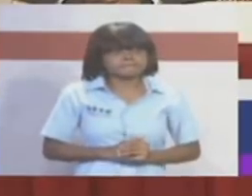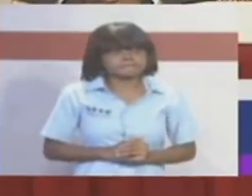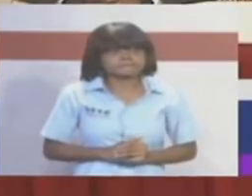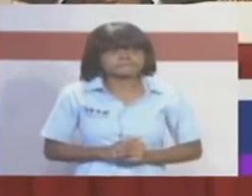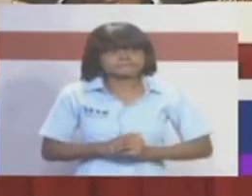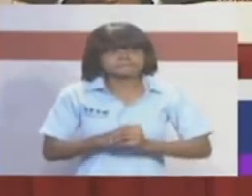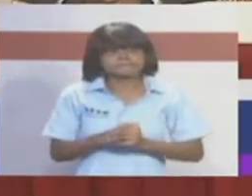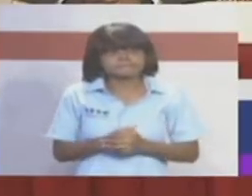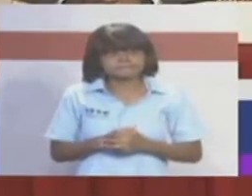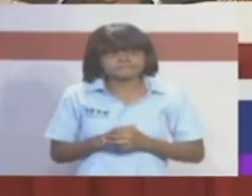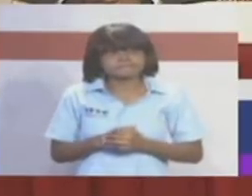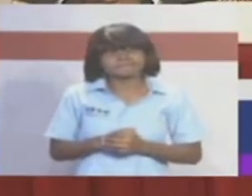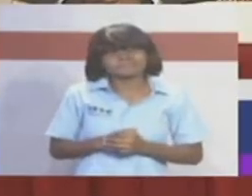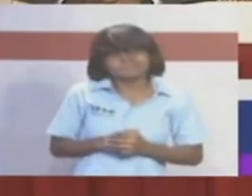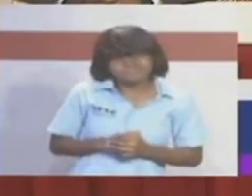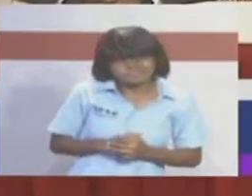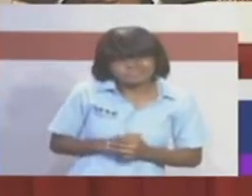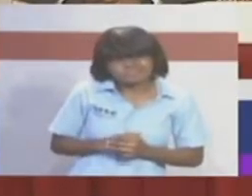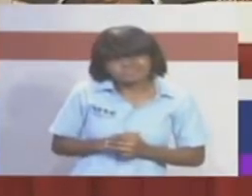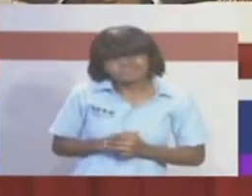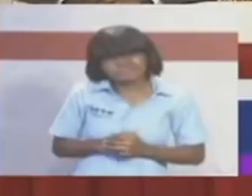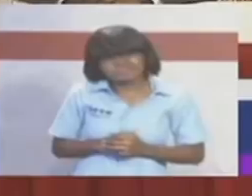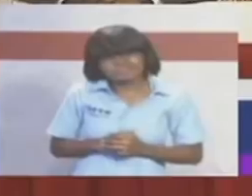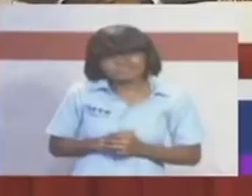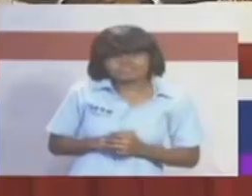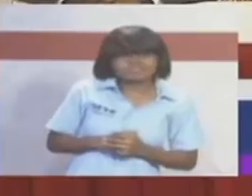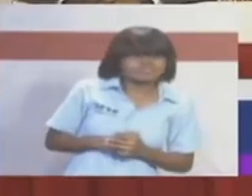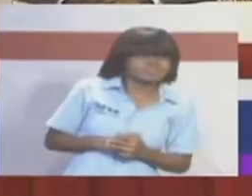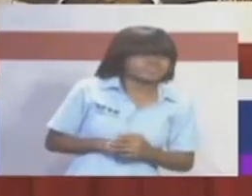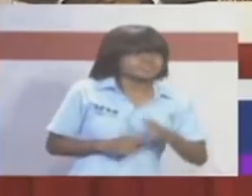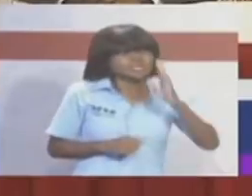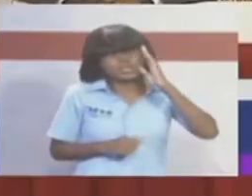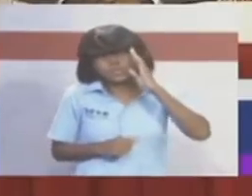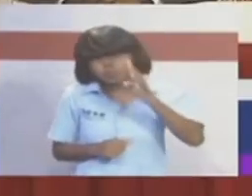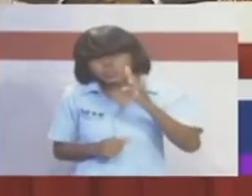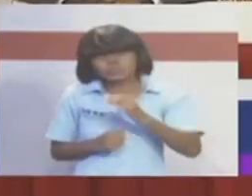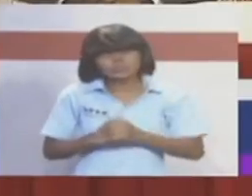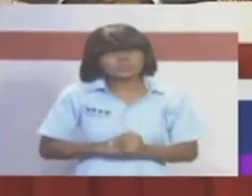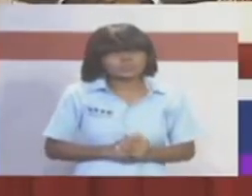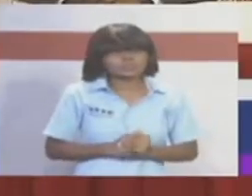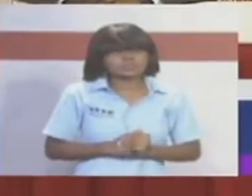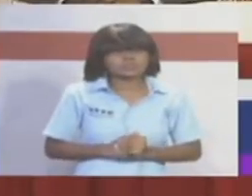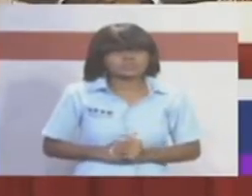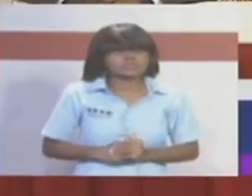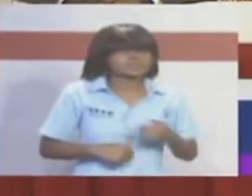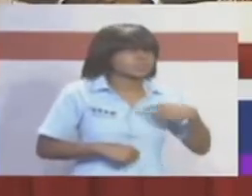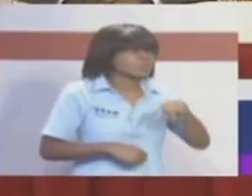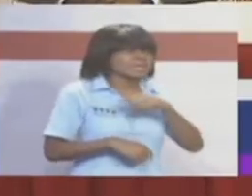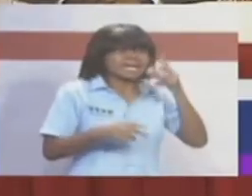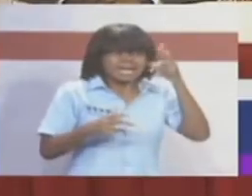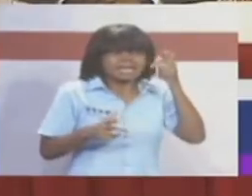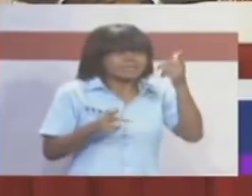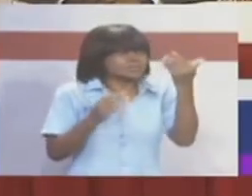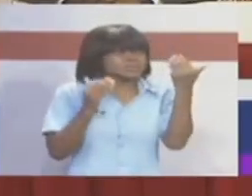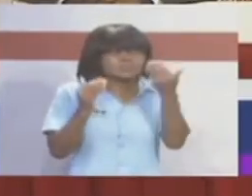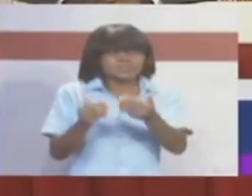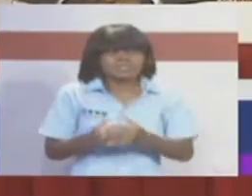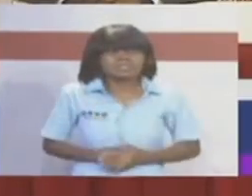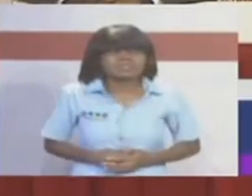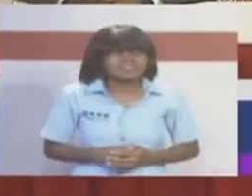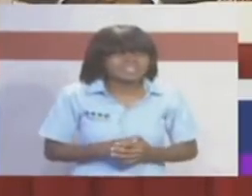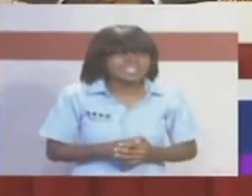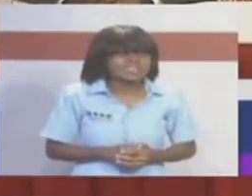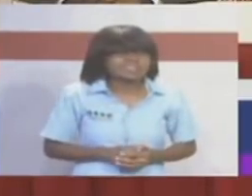Could somebody? Oh Lord, how do we? Hello. Yes, we're hearing you. Please pose your questions. Right. Good day. Sorry, I wasn't